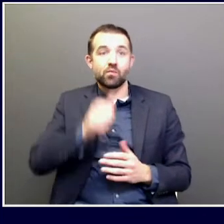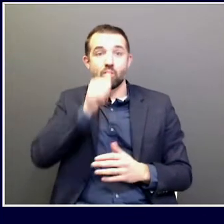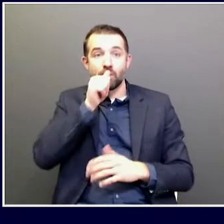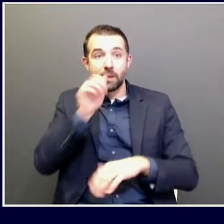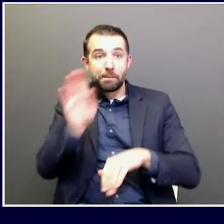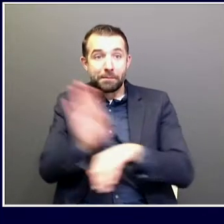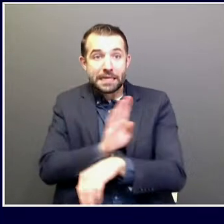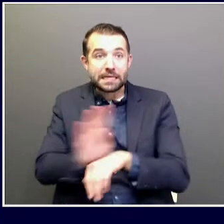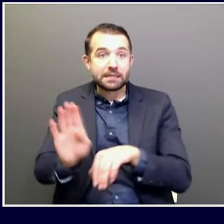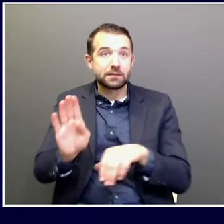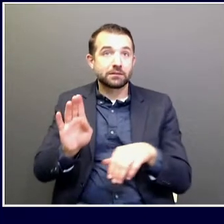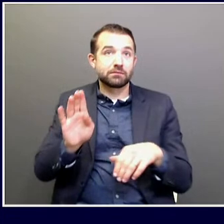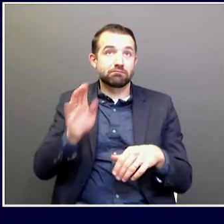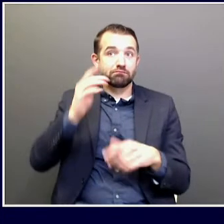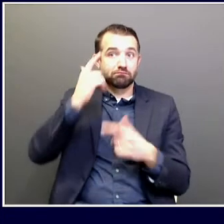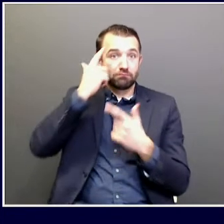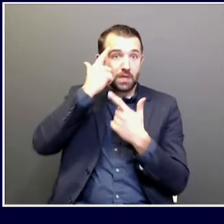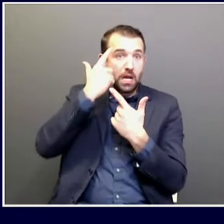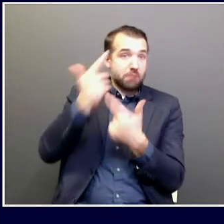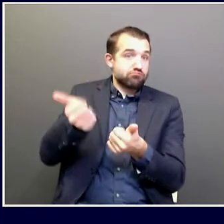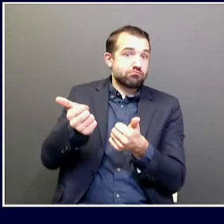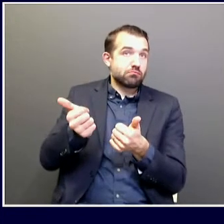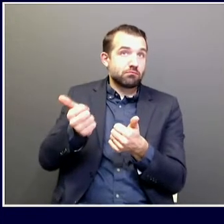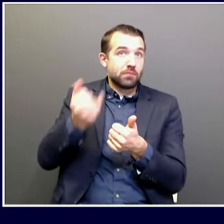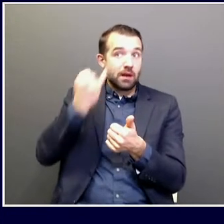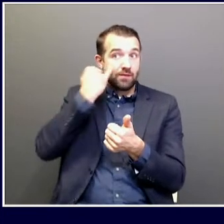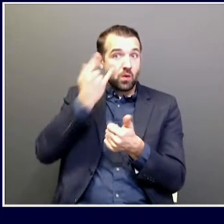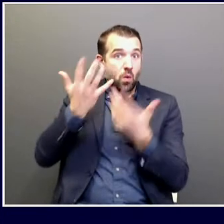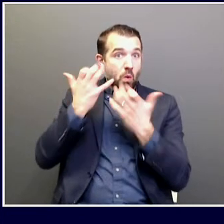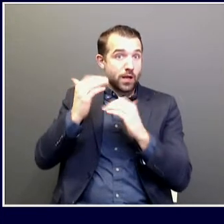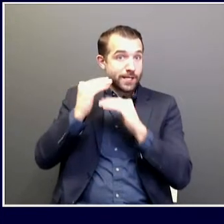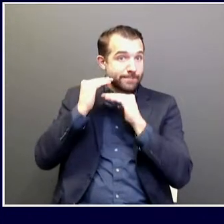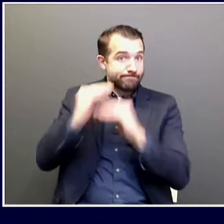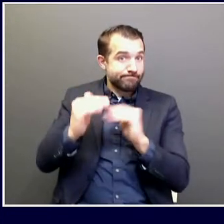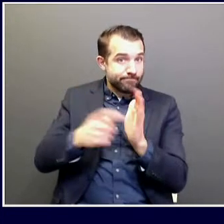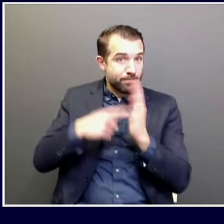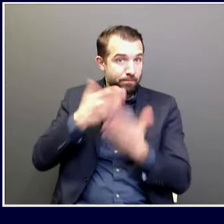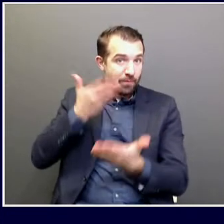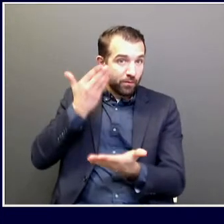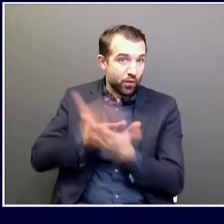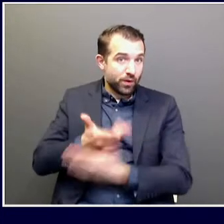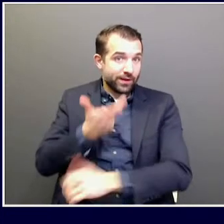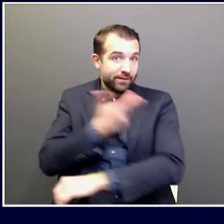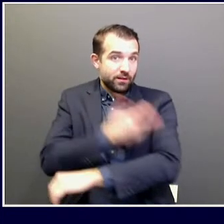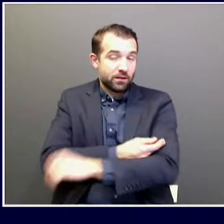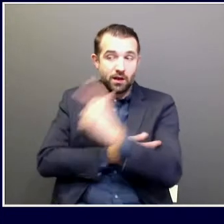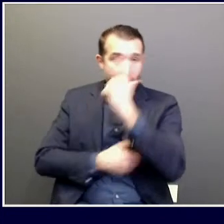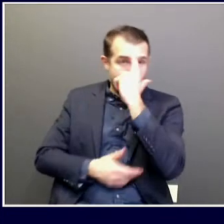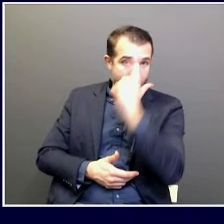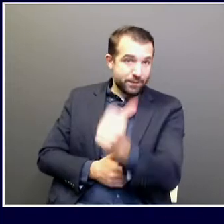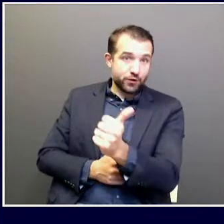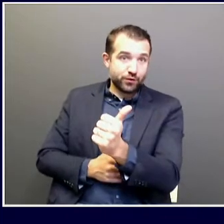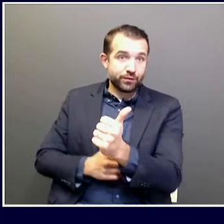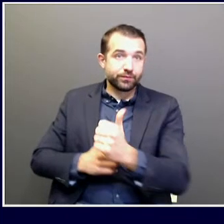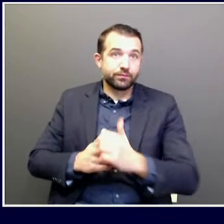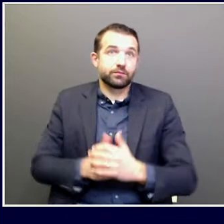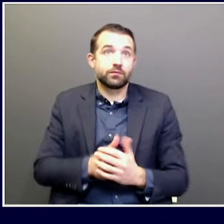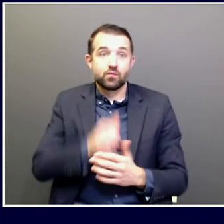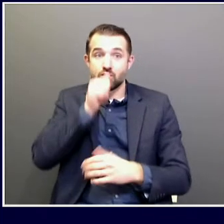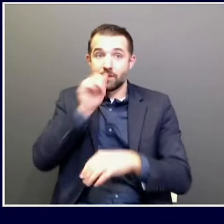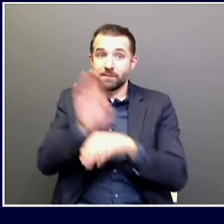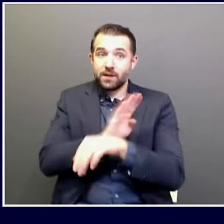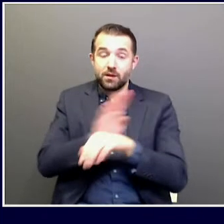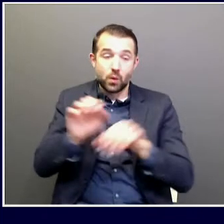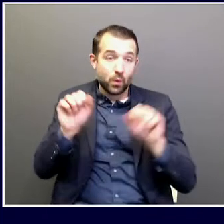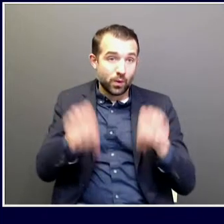liberty to impose whatever restrictions they wish on who comes into their business. If it's a public-facing business, they're at liberty to do that.